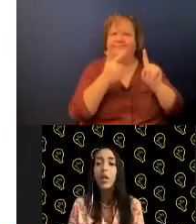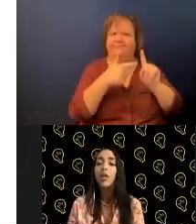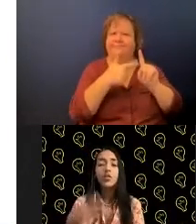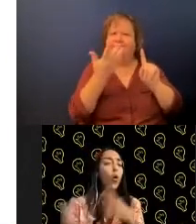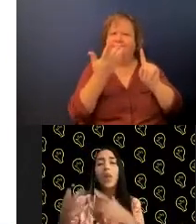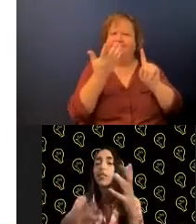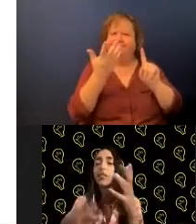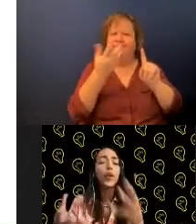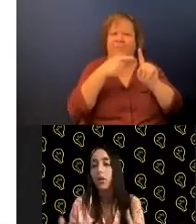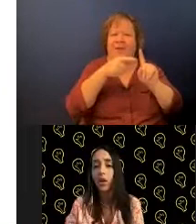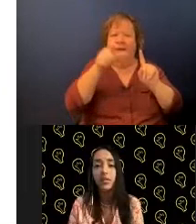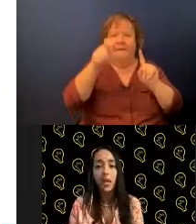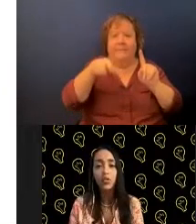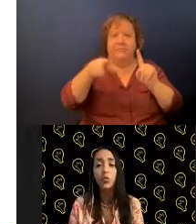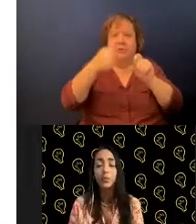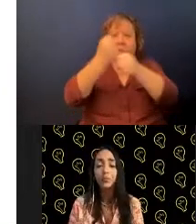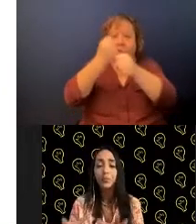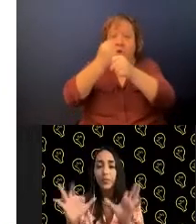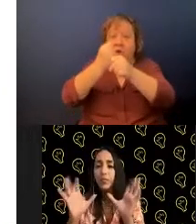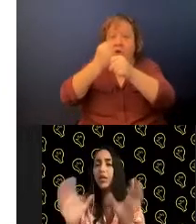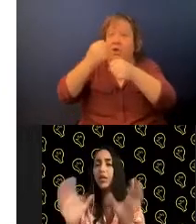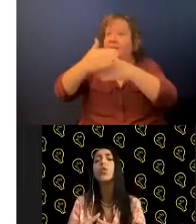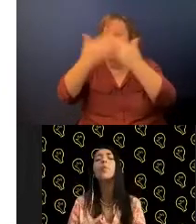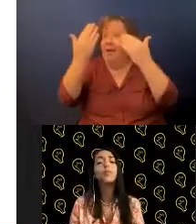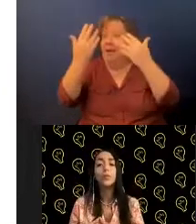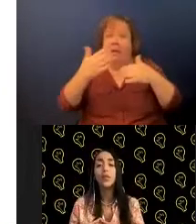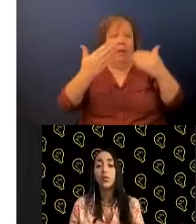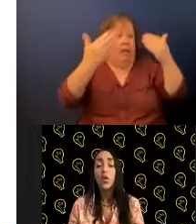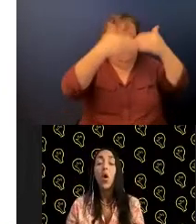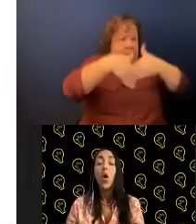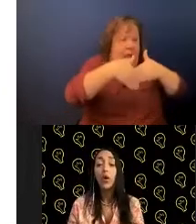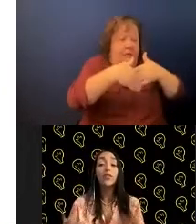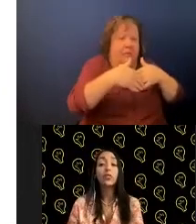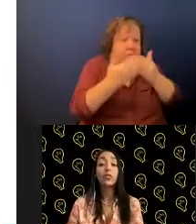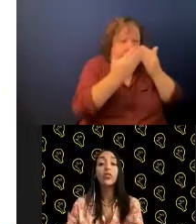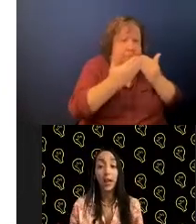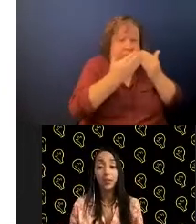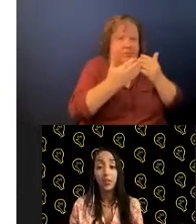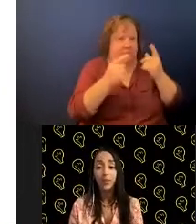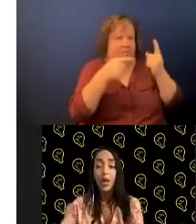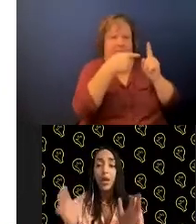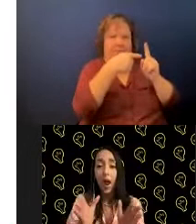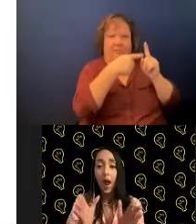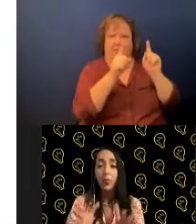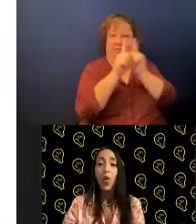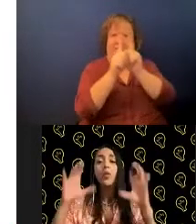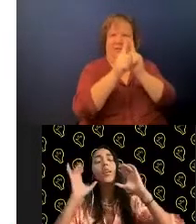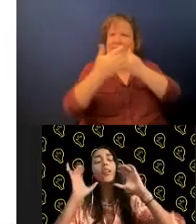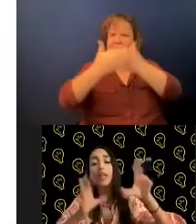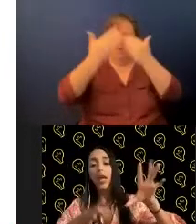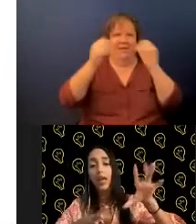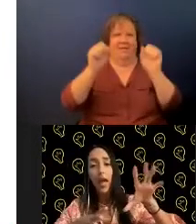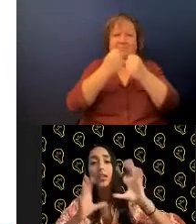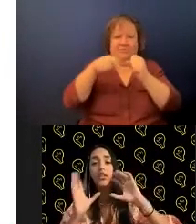activities. So they vary a lot in schedules. So the group mentorship sessions were actually a challenge. Now, with